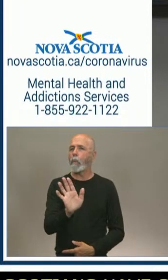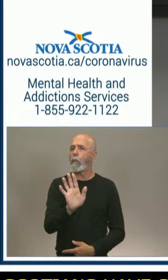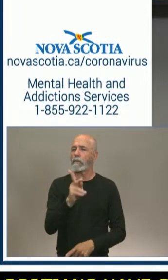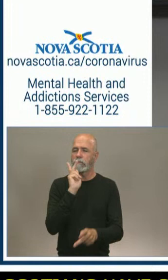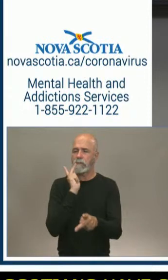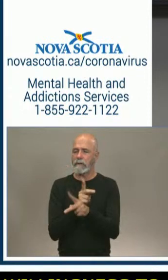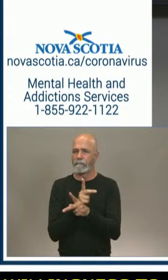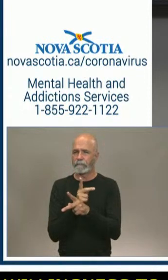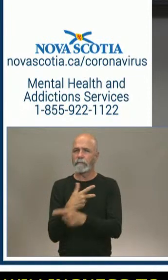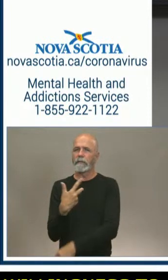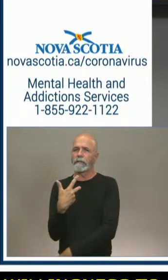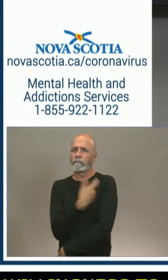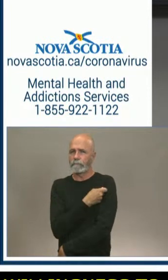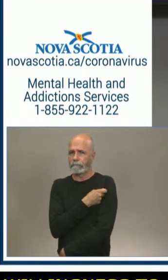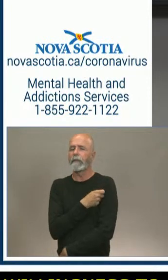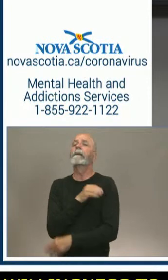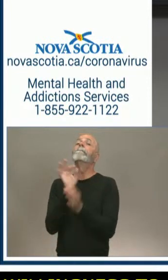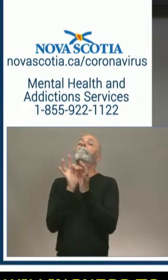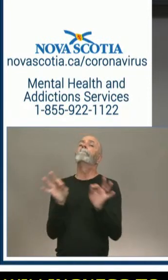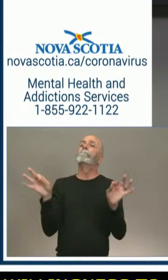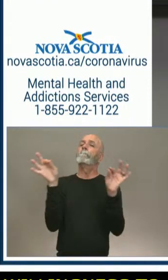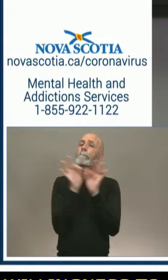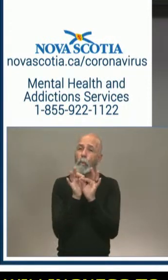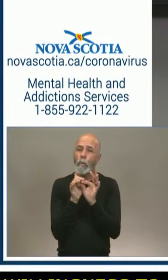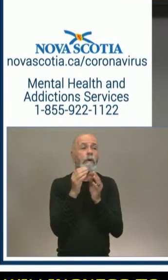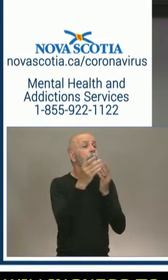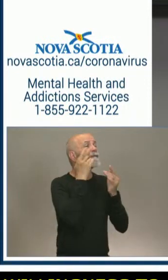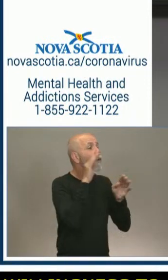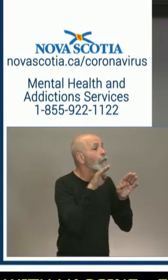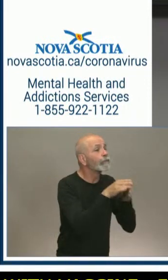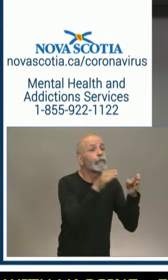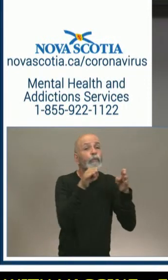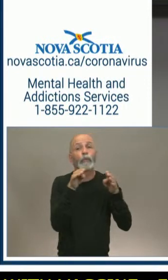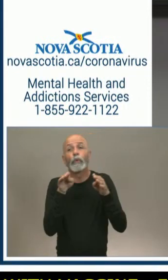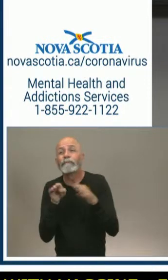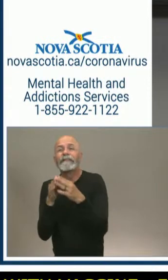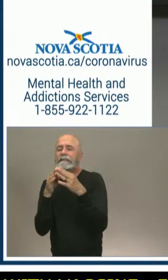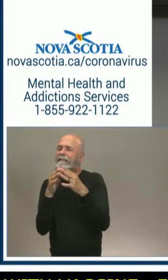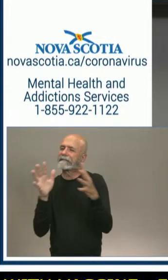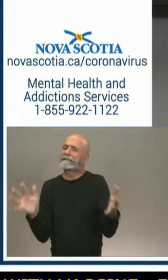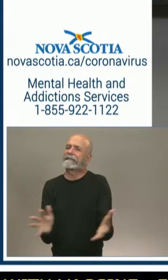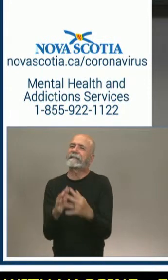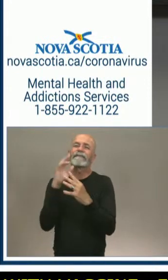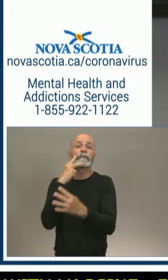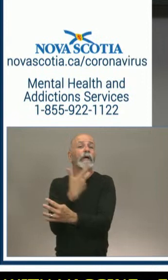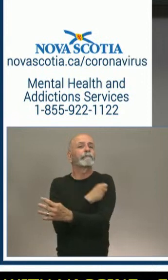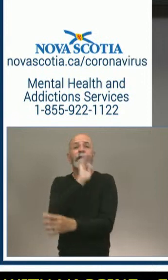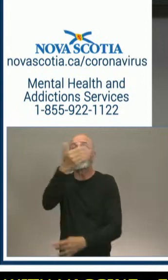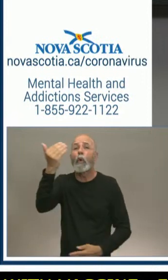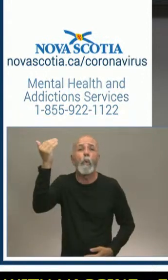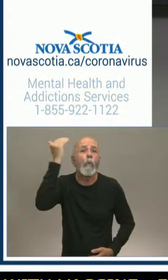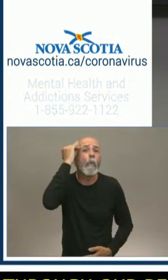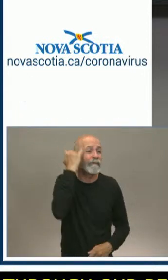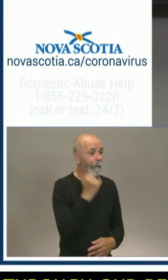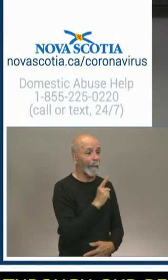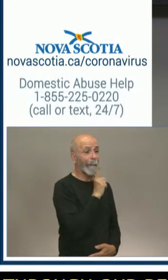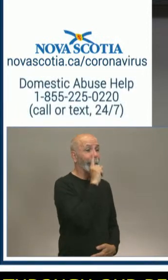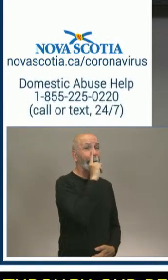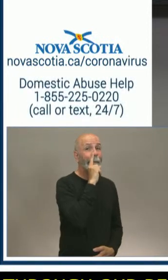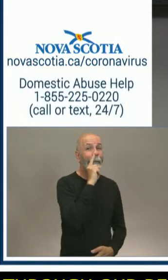plan. It's the only way to know how much virus is circulating, especially without population immunity from 2